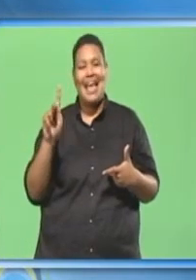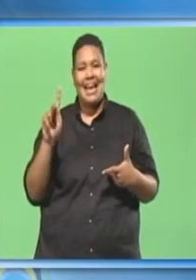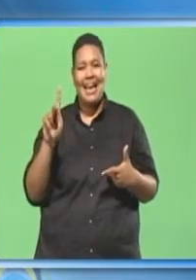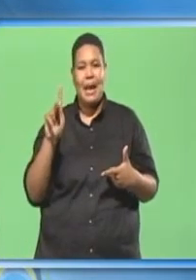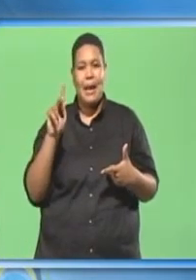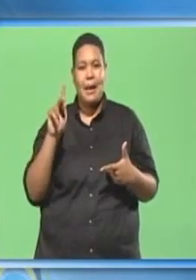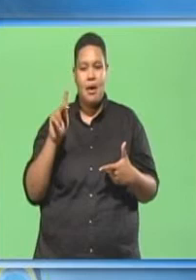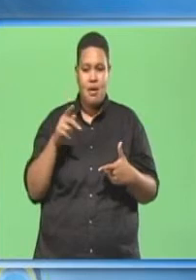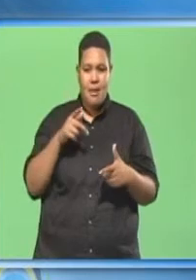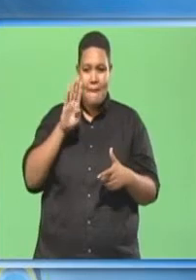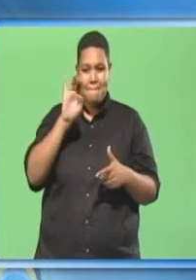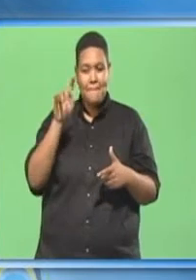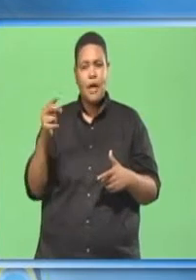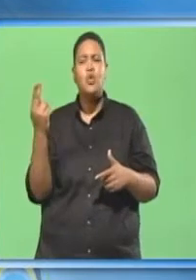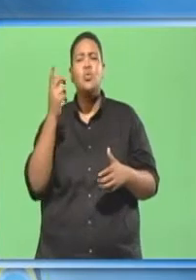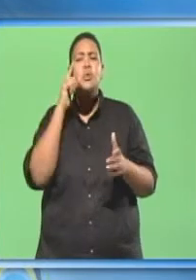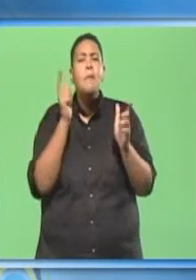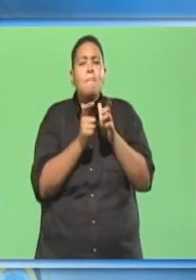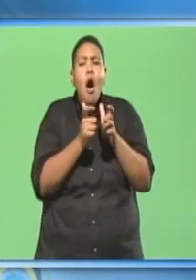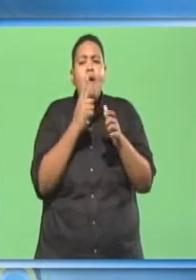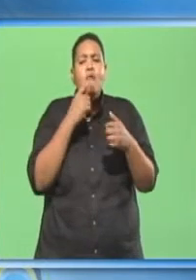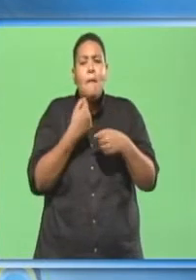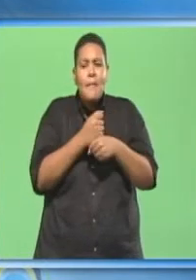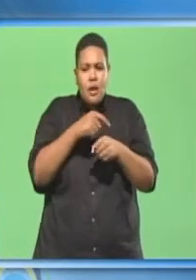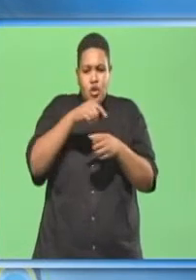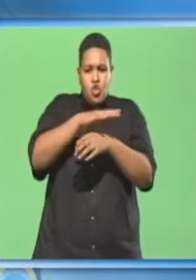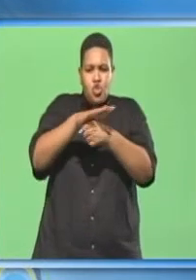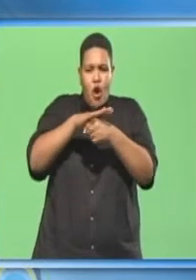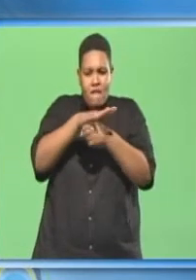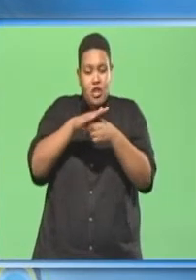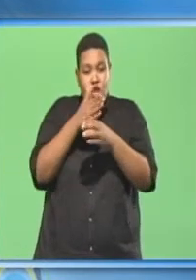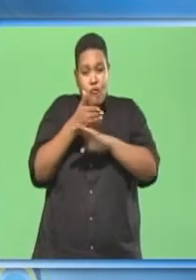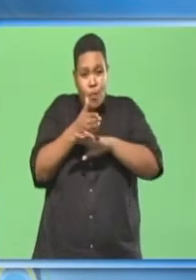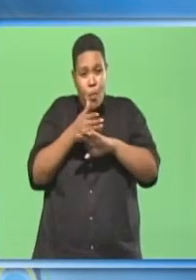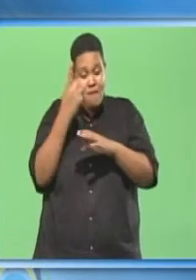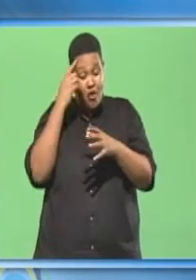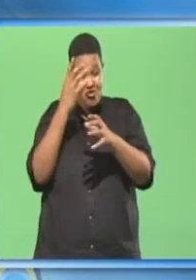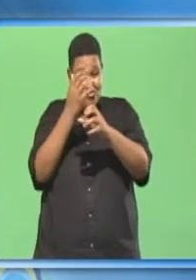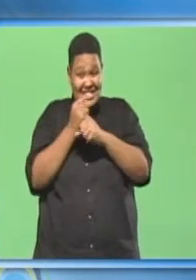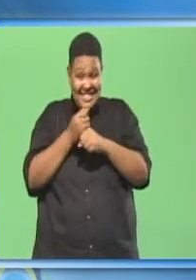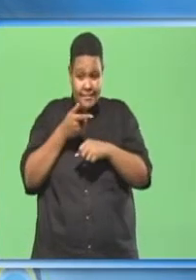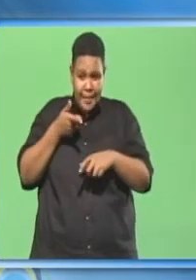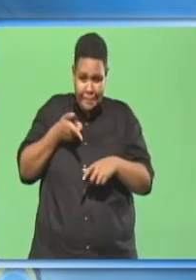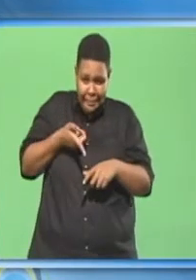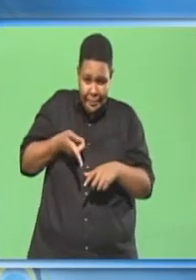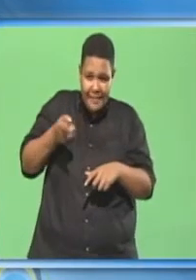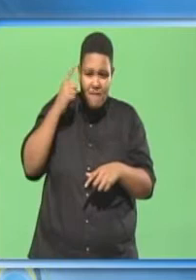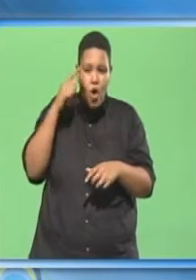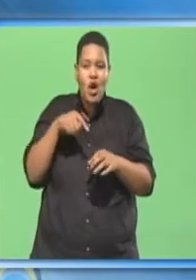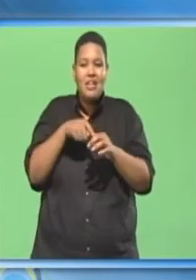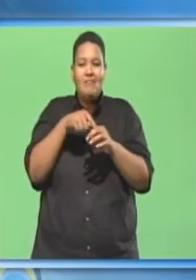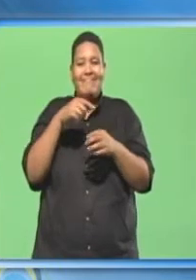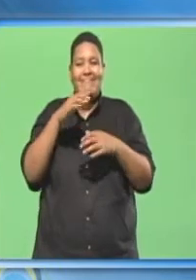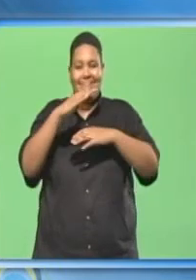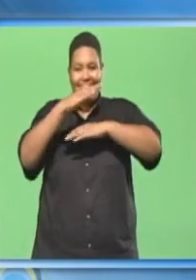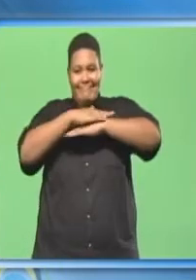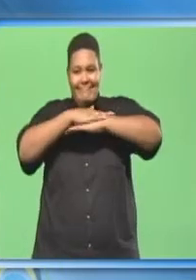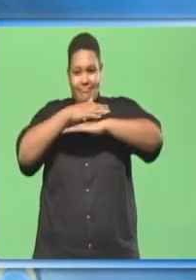bits used to make a recess in the surface of the wood for receiving the head of countersink screws.